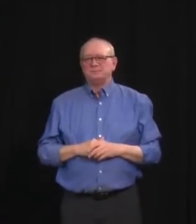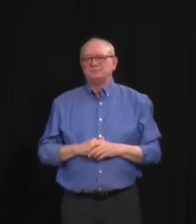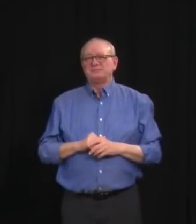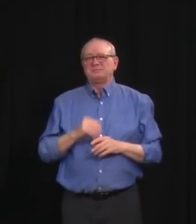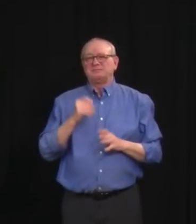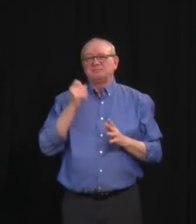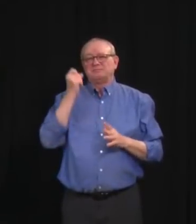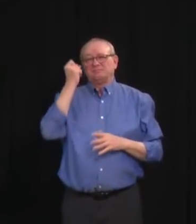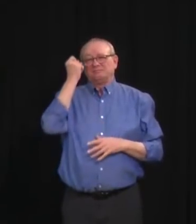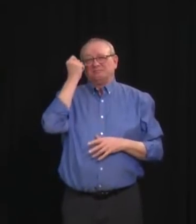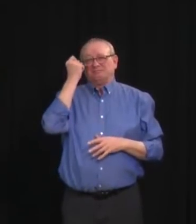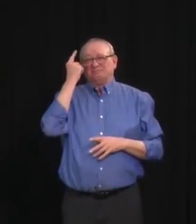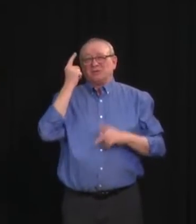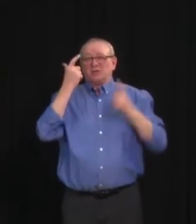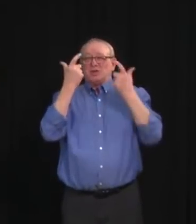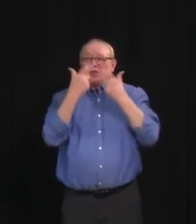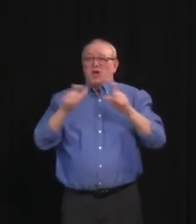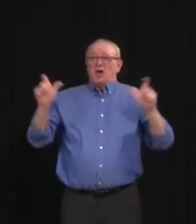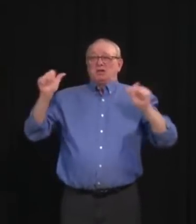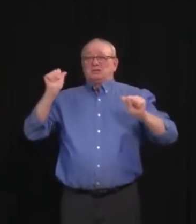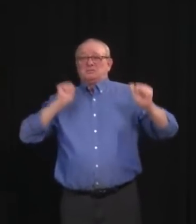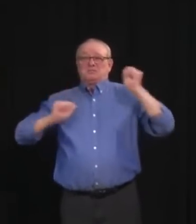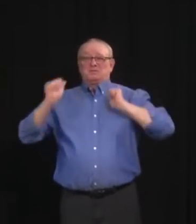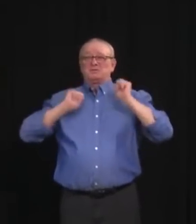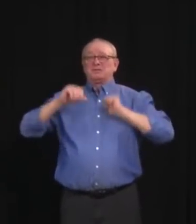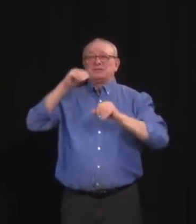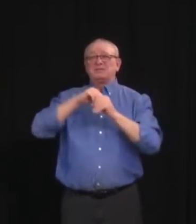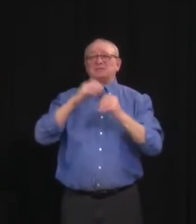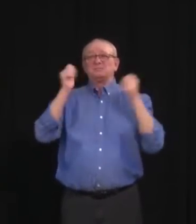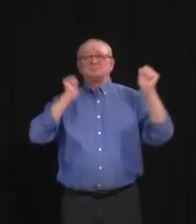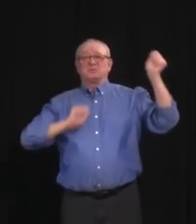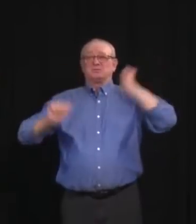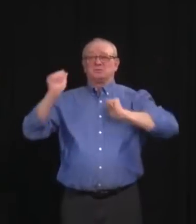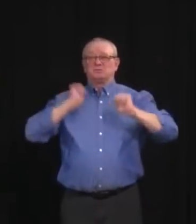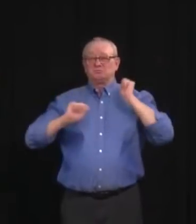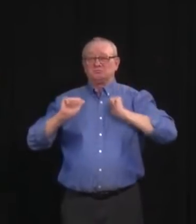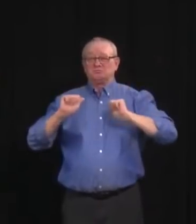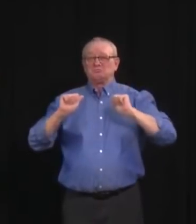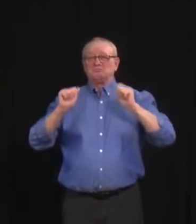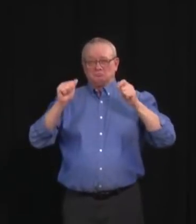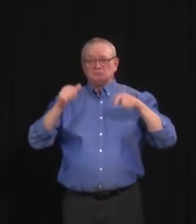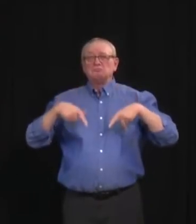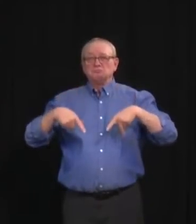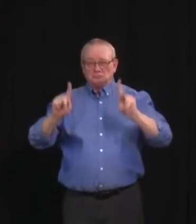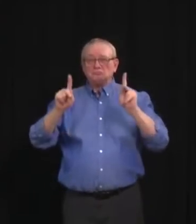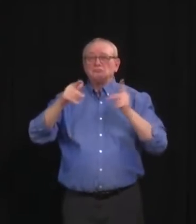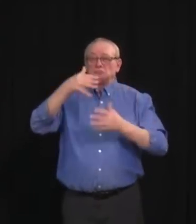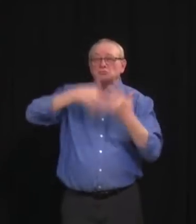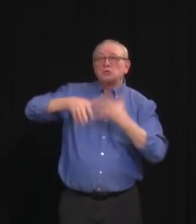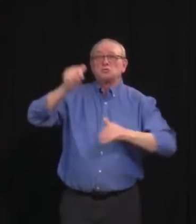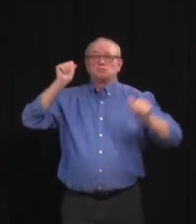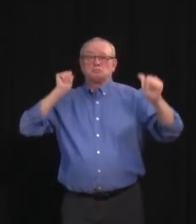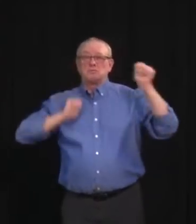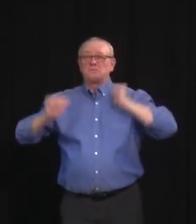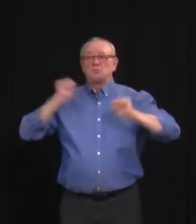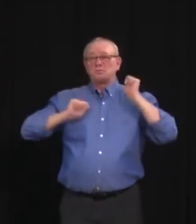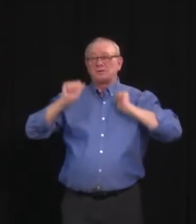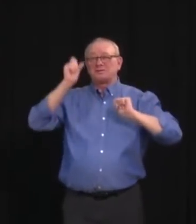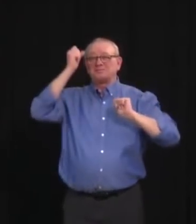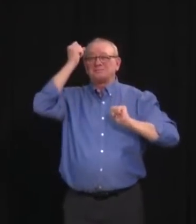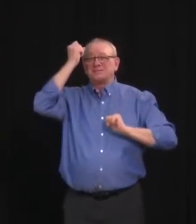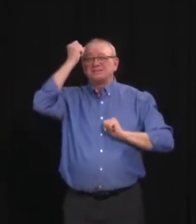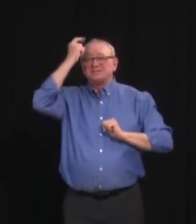be permitted, provided that there is no audience and they submit an approved plan that follows strict